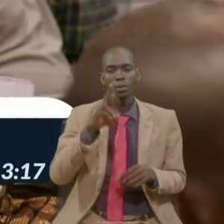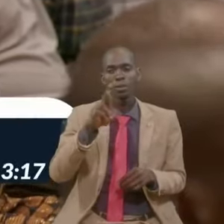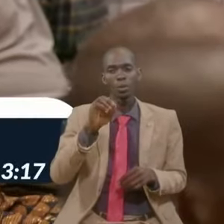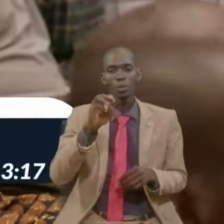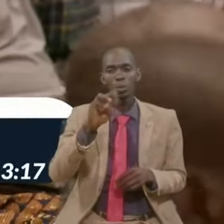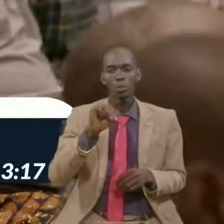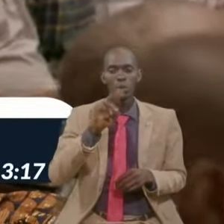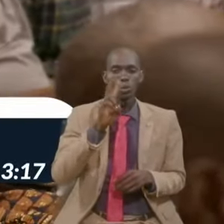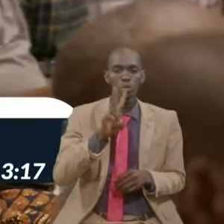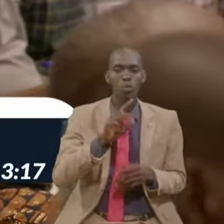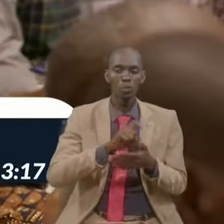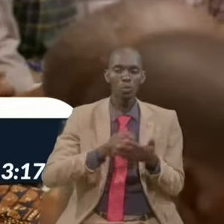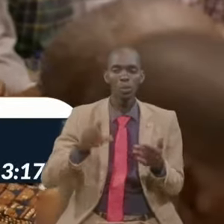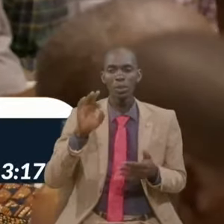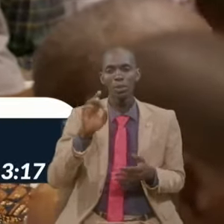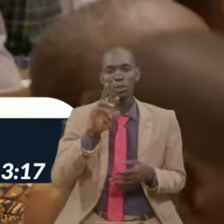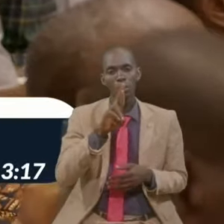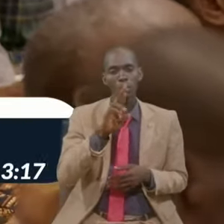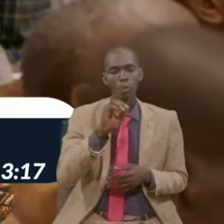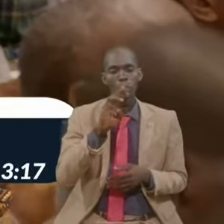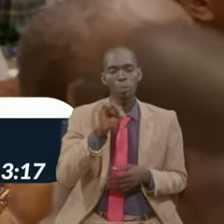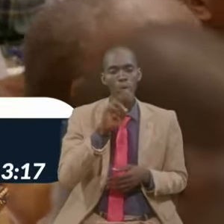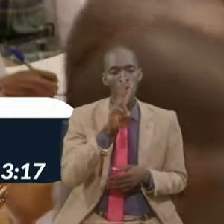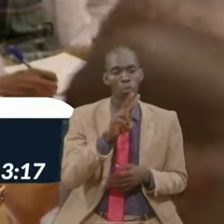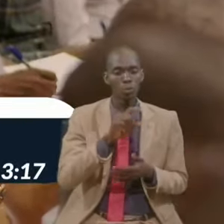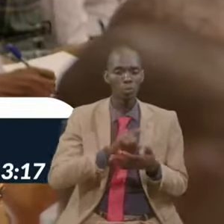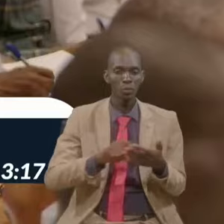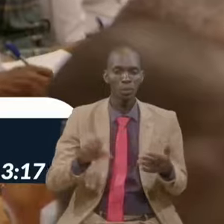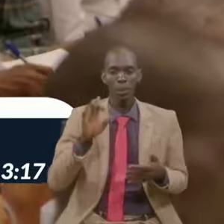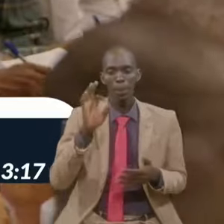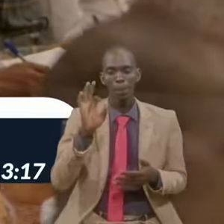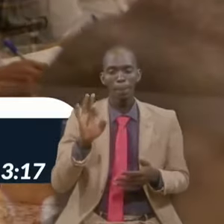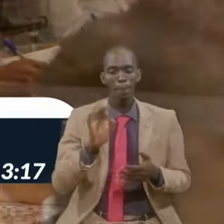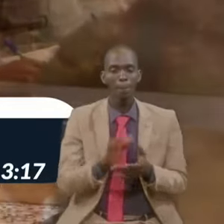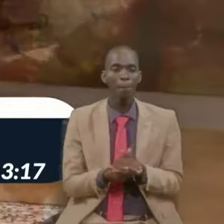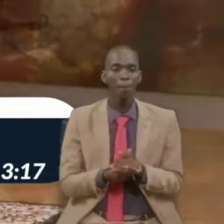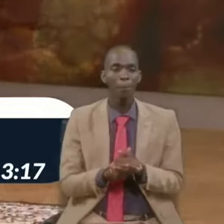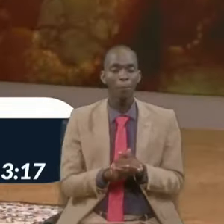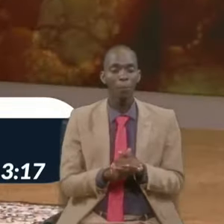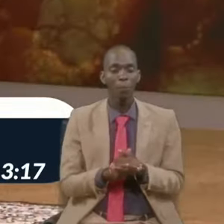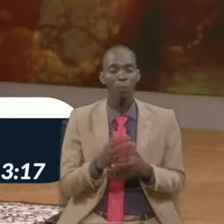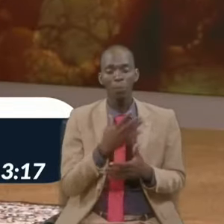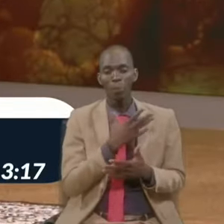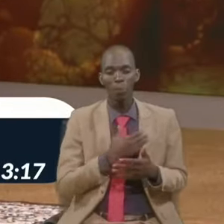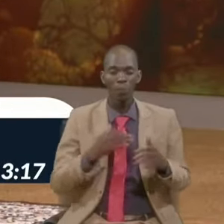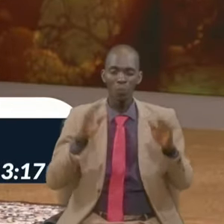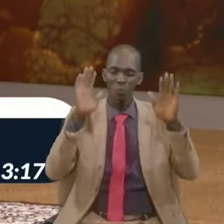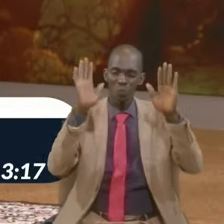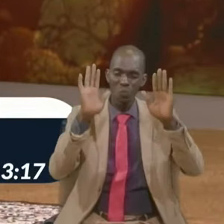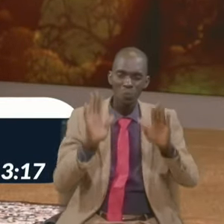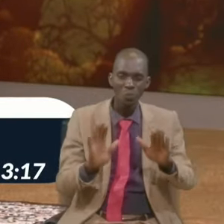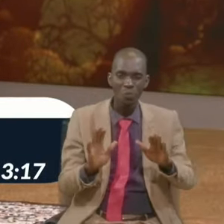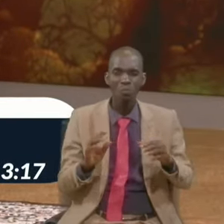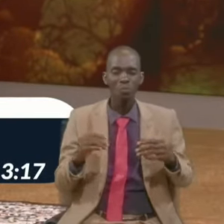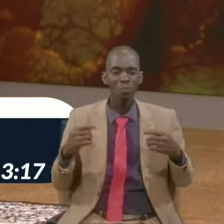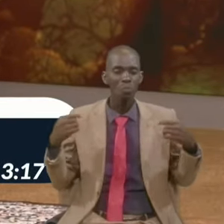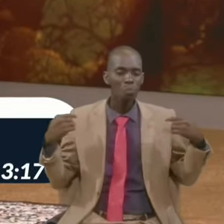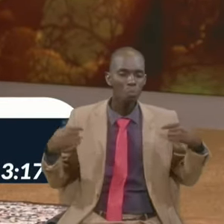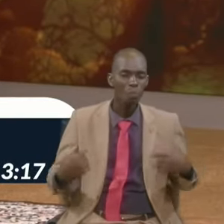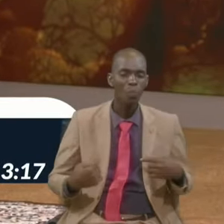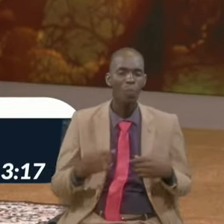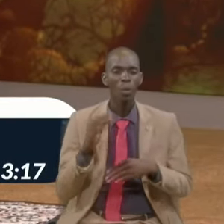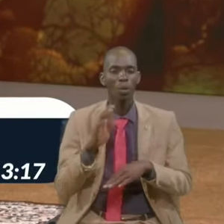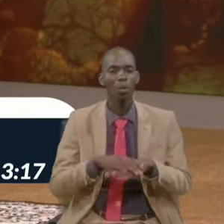from verse 9. Romans chapter 2, verse 9. Tribulation and anguish upon every soul